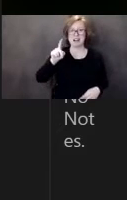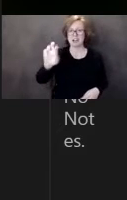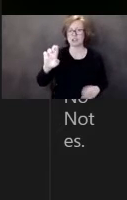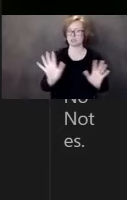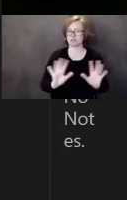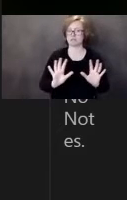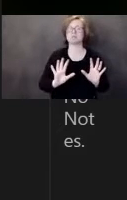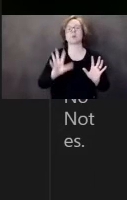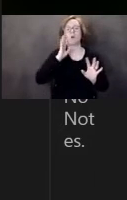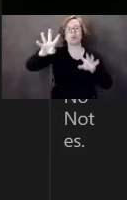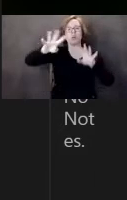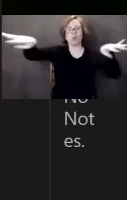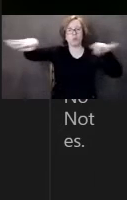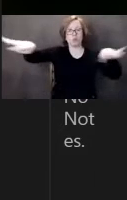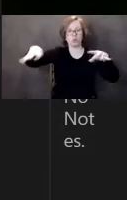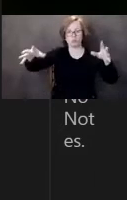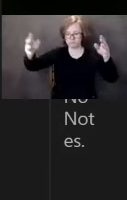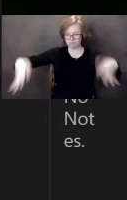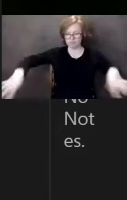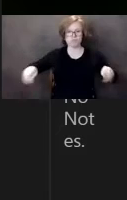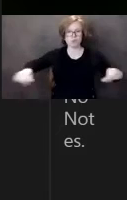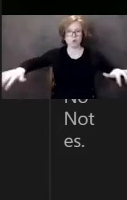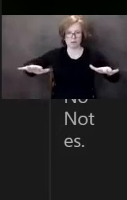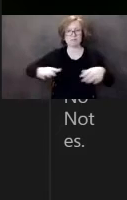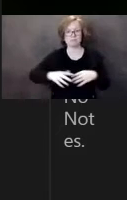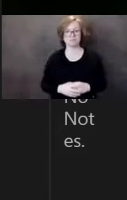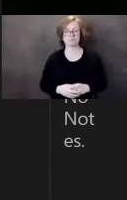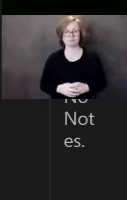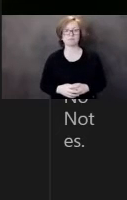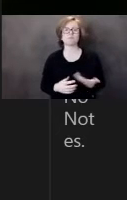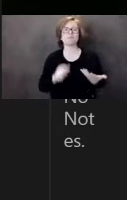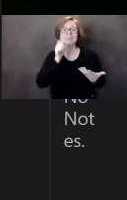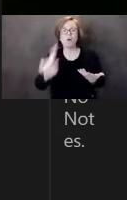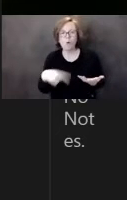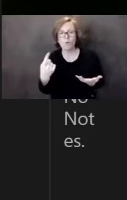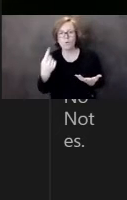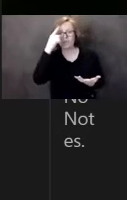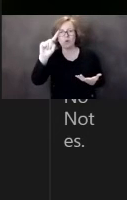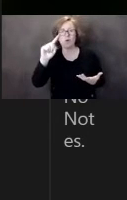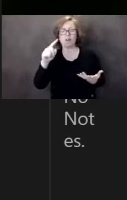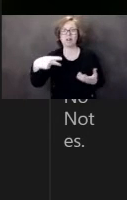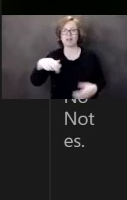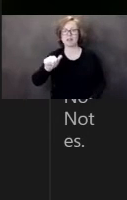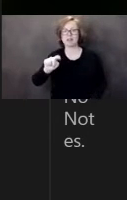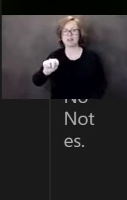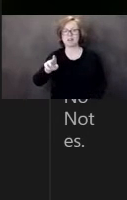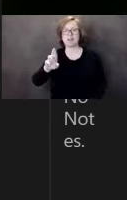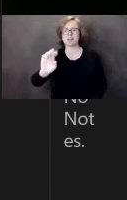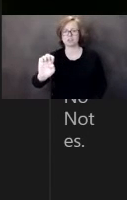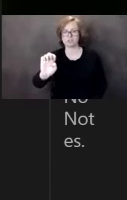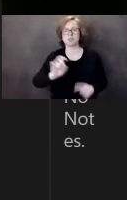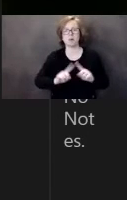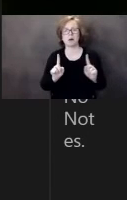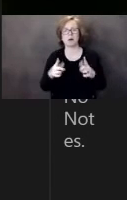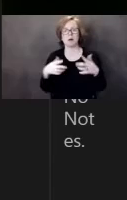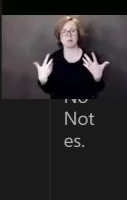about pasture, but there are a lot of ways to connect a roof line to providing water to the animals or to whatever crop you've